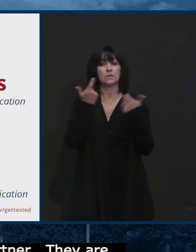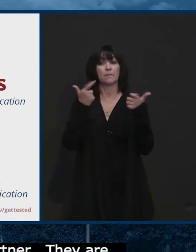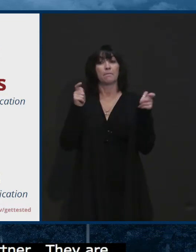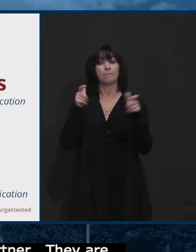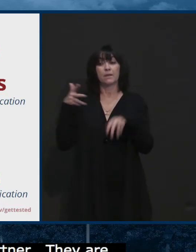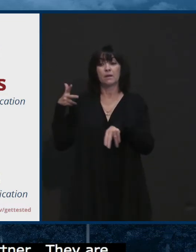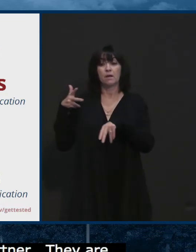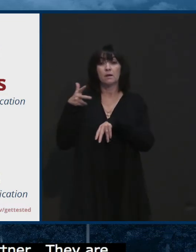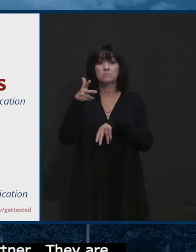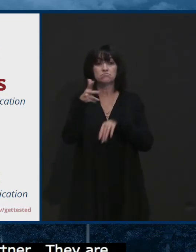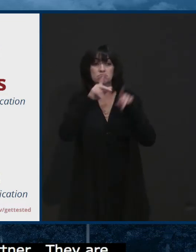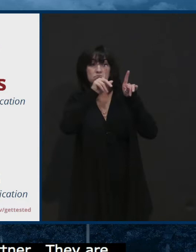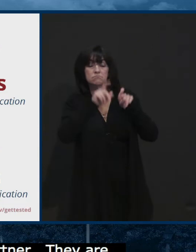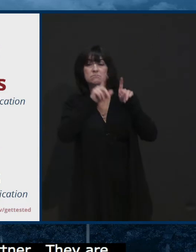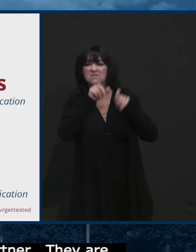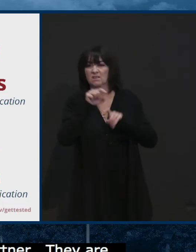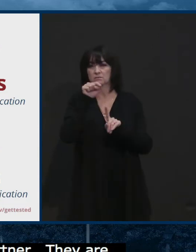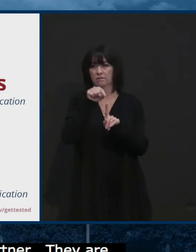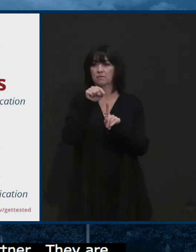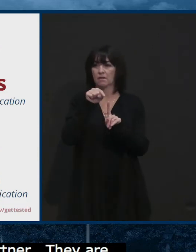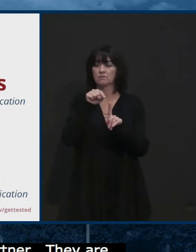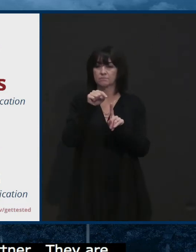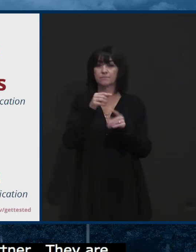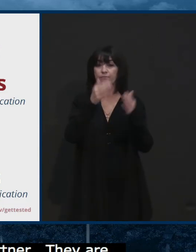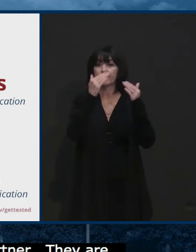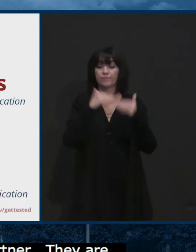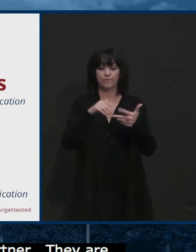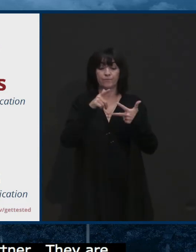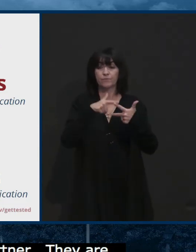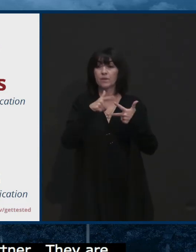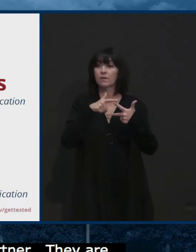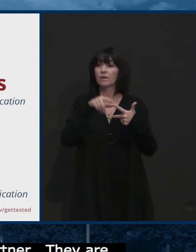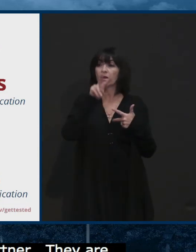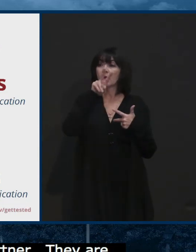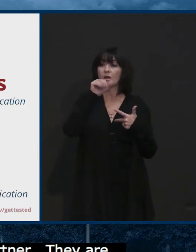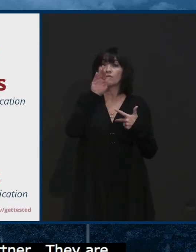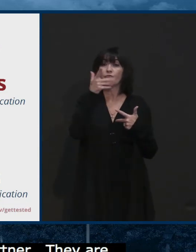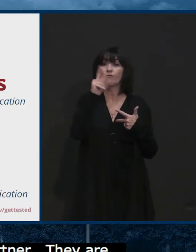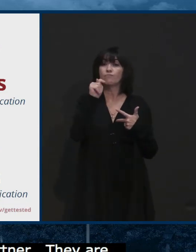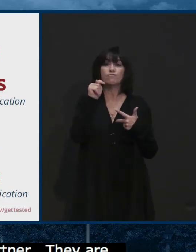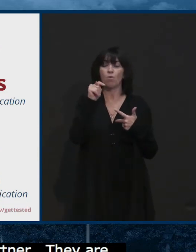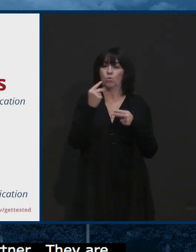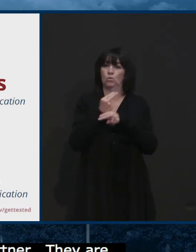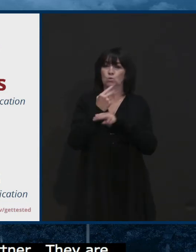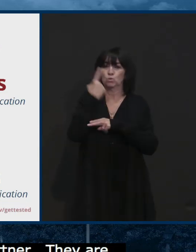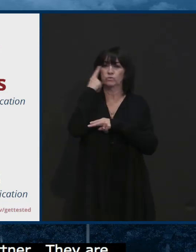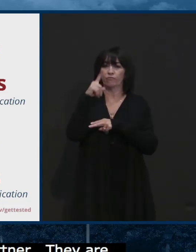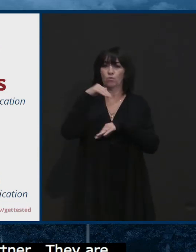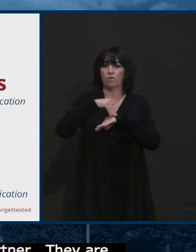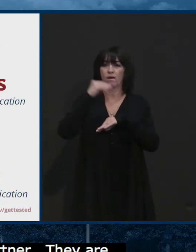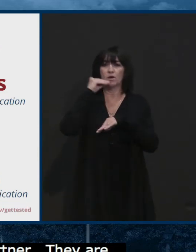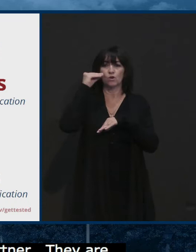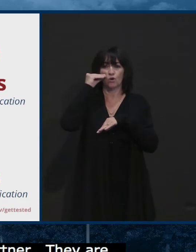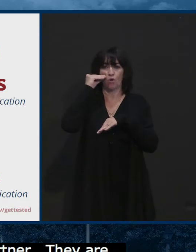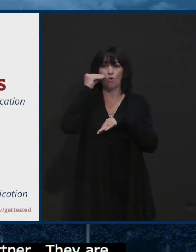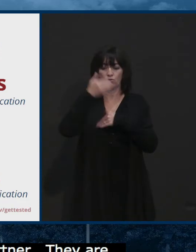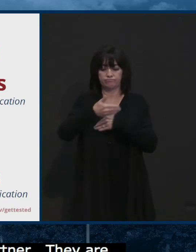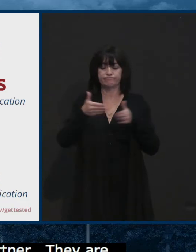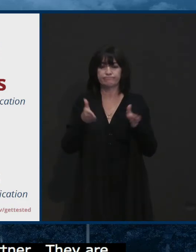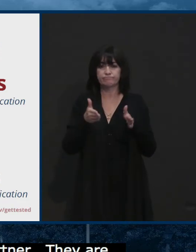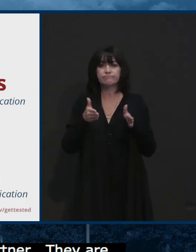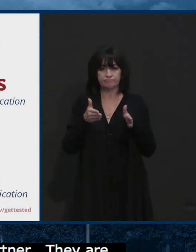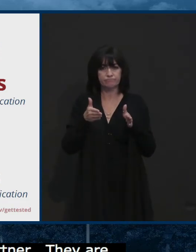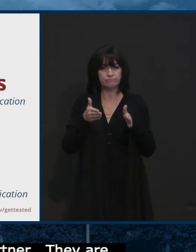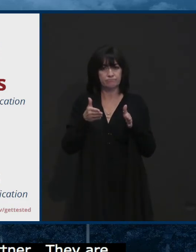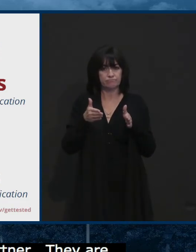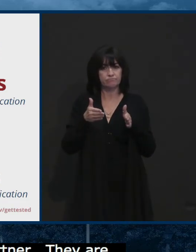ones facilitating it. We have Vault, which is the at-home process, so what we use for the teachers and